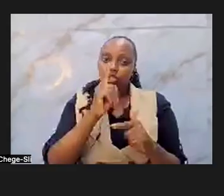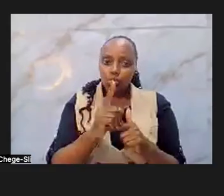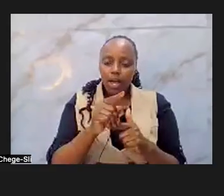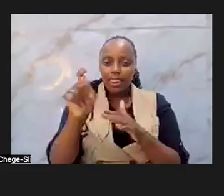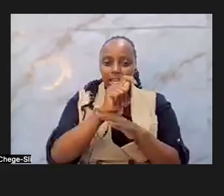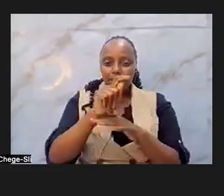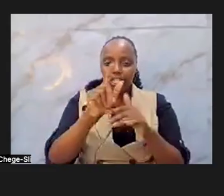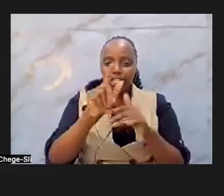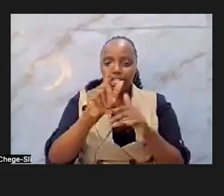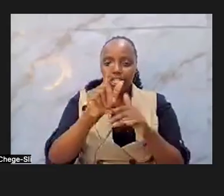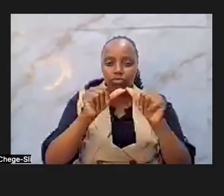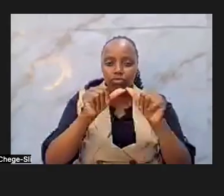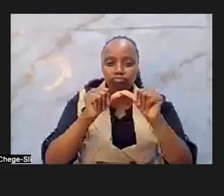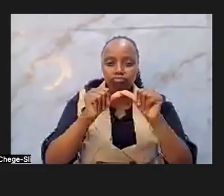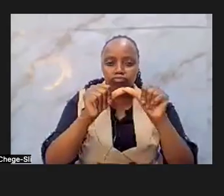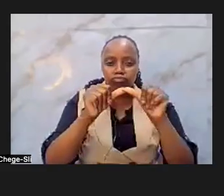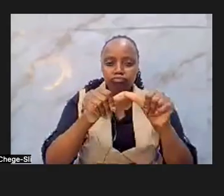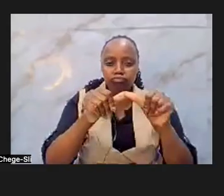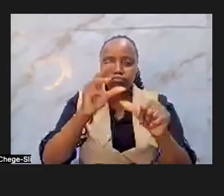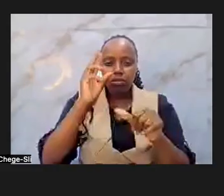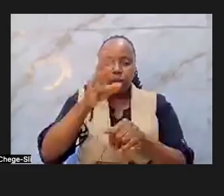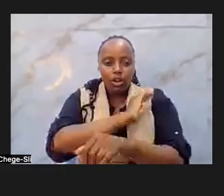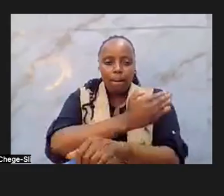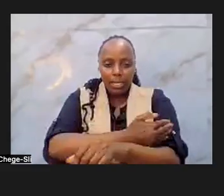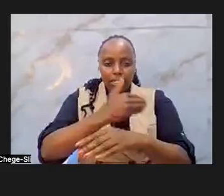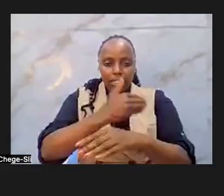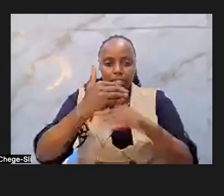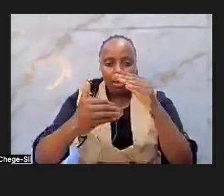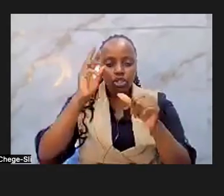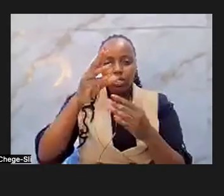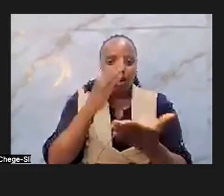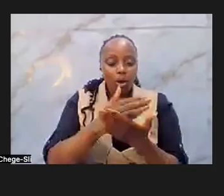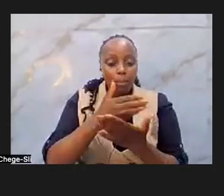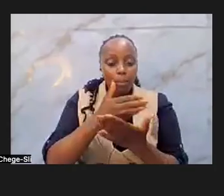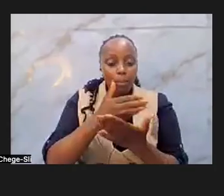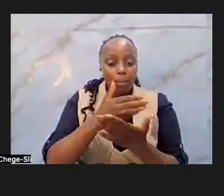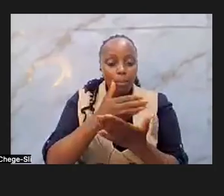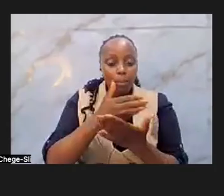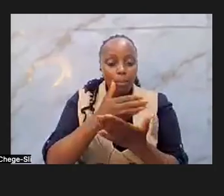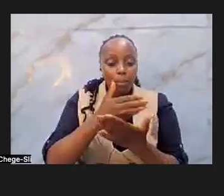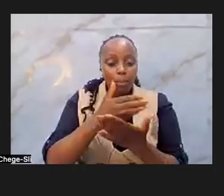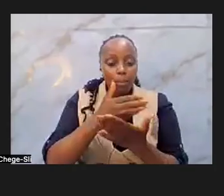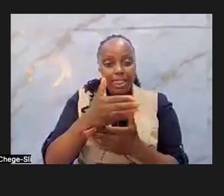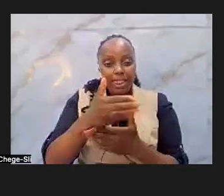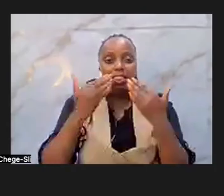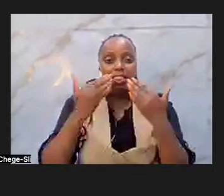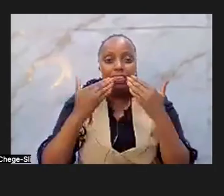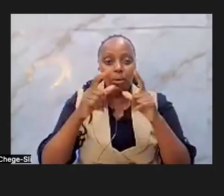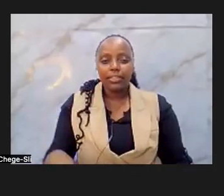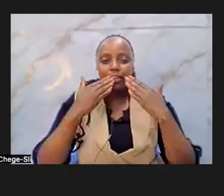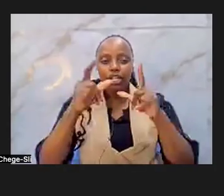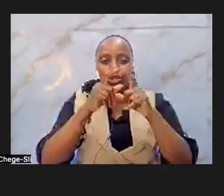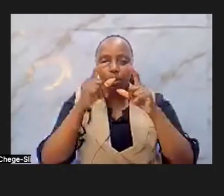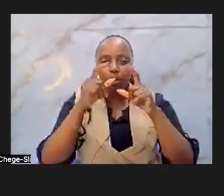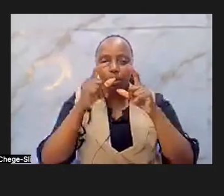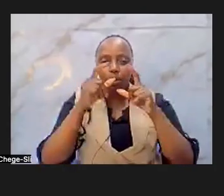continue. I'll stop there. Thank you very much. That's really helpful. Thank you so much for that kind of overarching view,